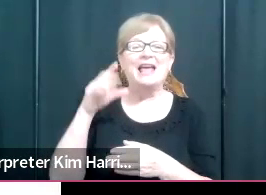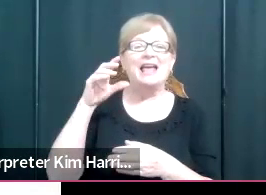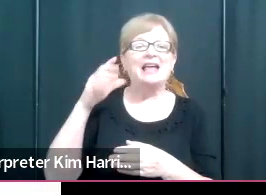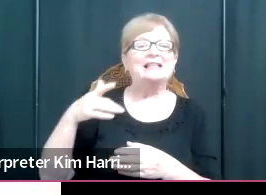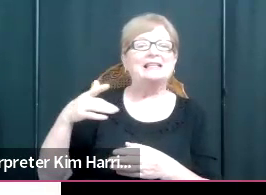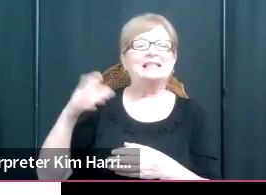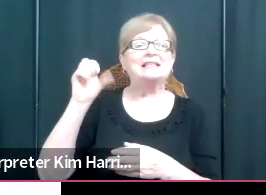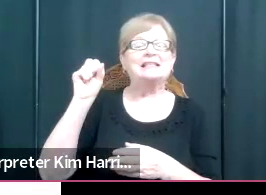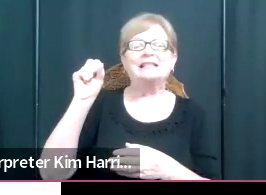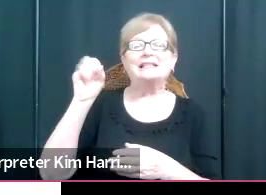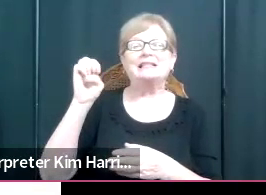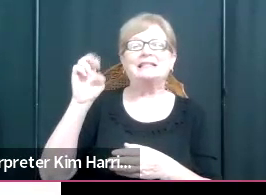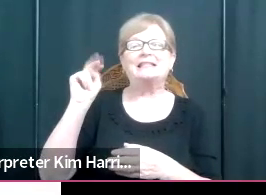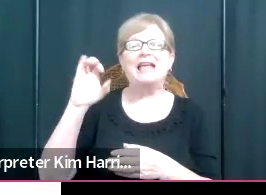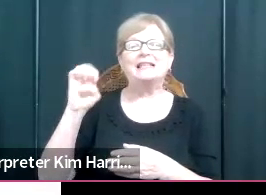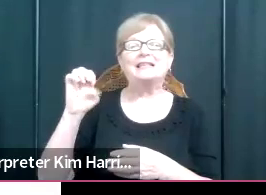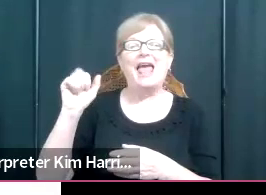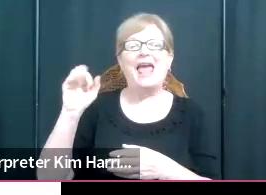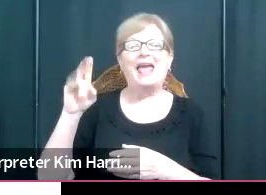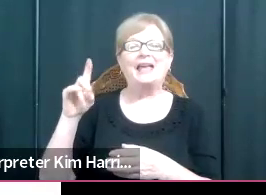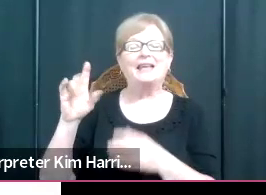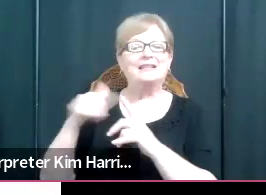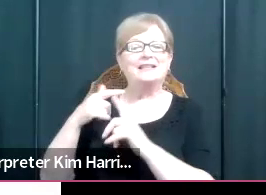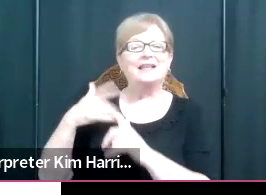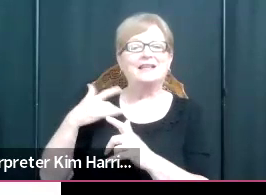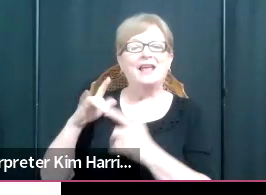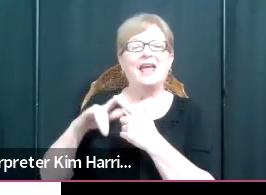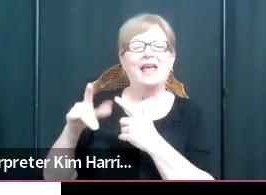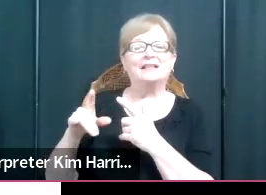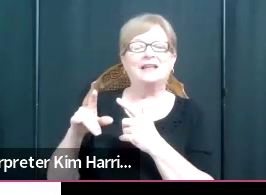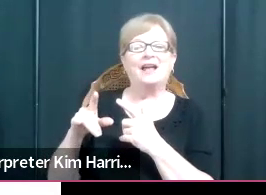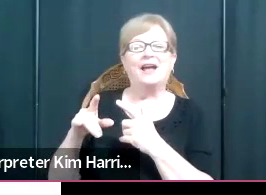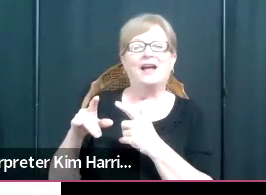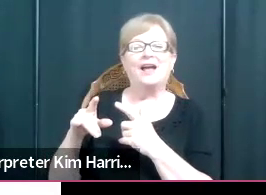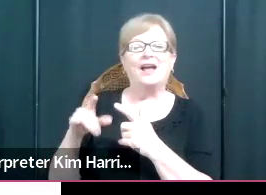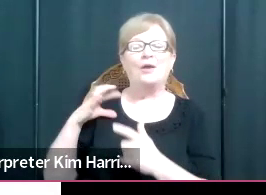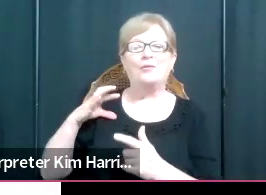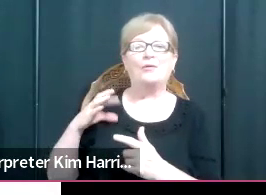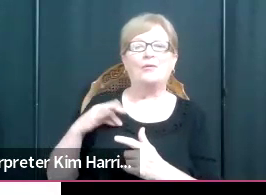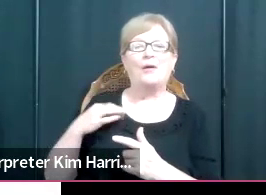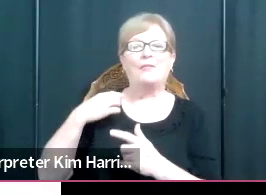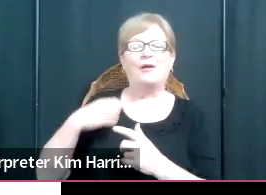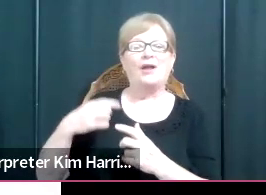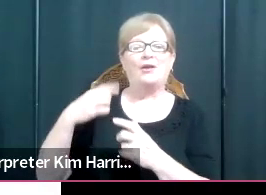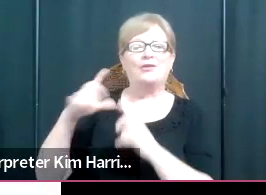is a device. It's a little medallion that comes on a lanyard, and you pair it with an app on your phone,